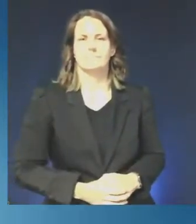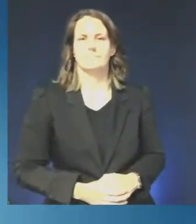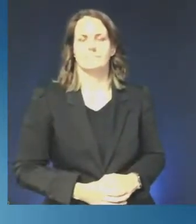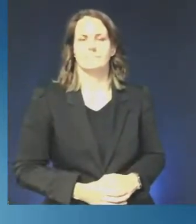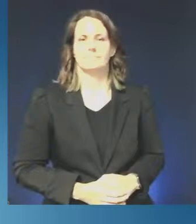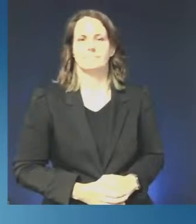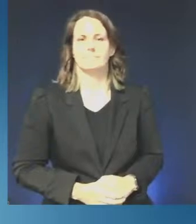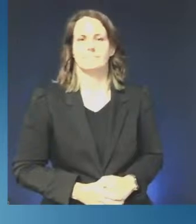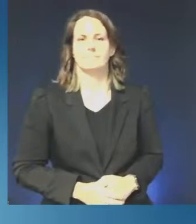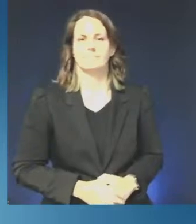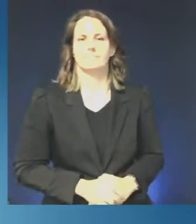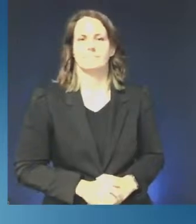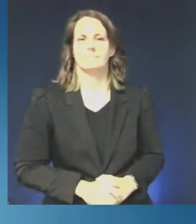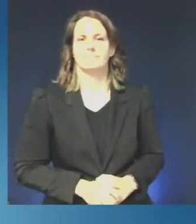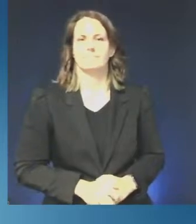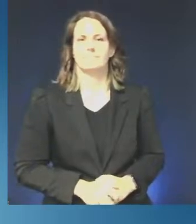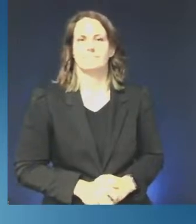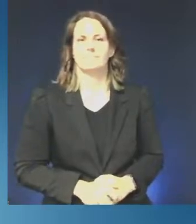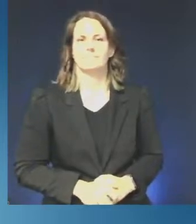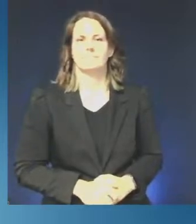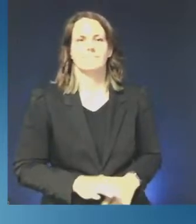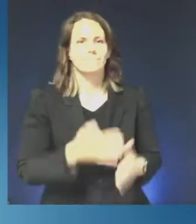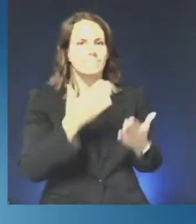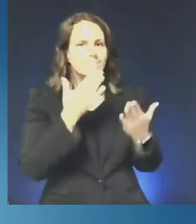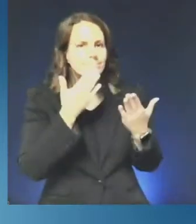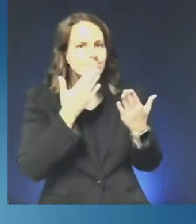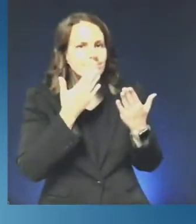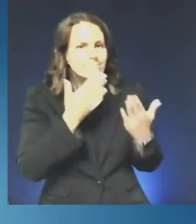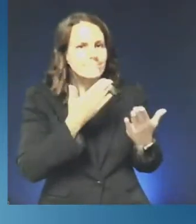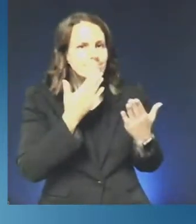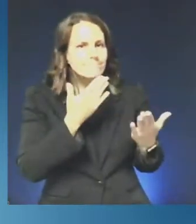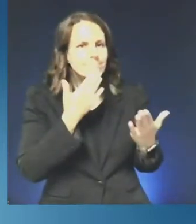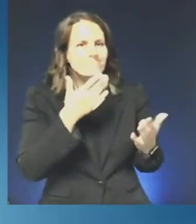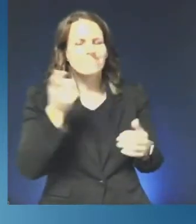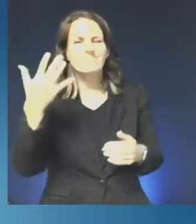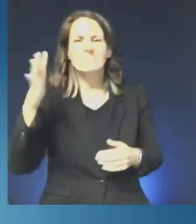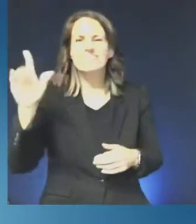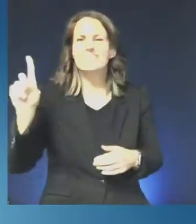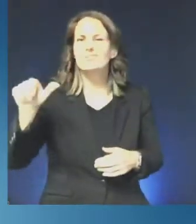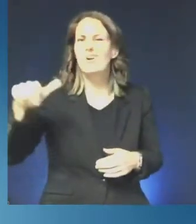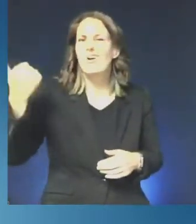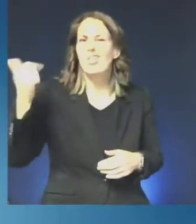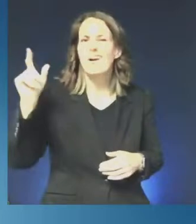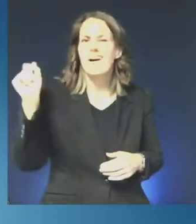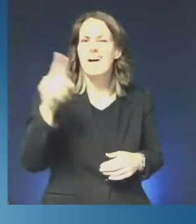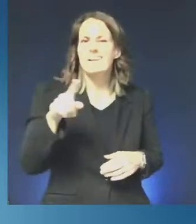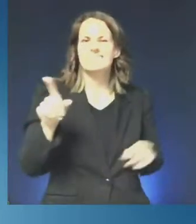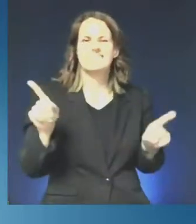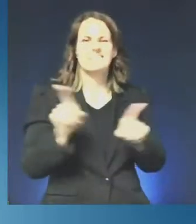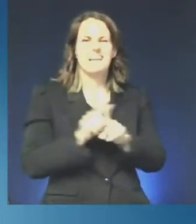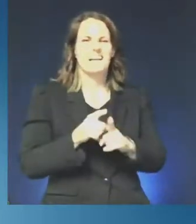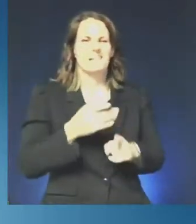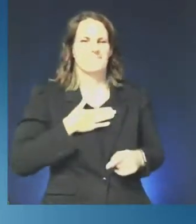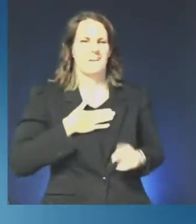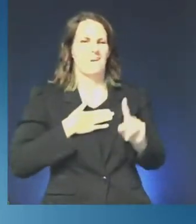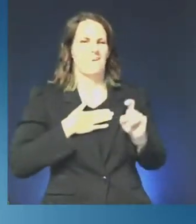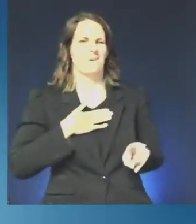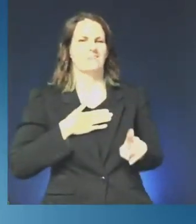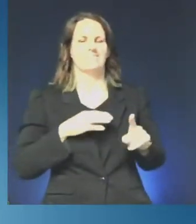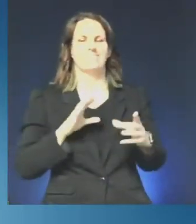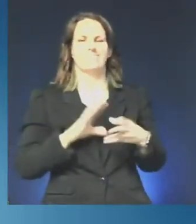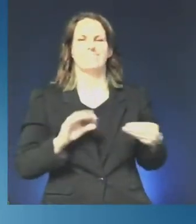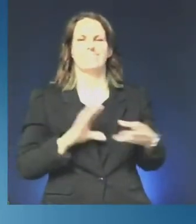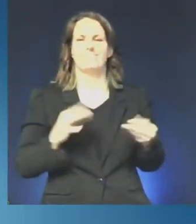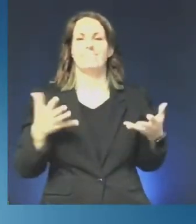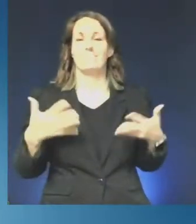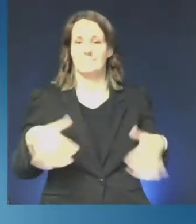Thank you. My question was already asked and answered. Okay, thank you. And our final question today belongs to